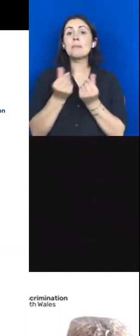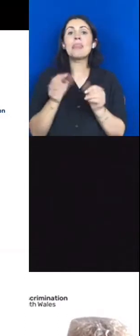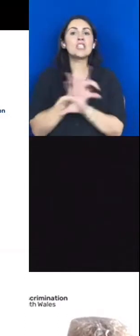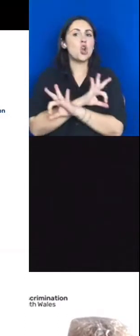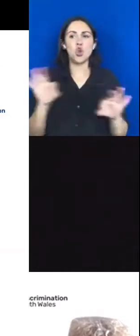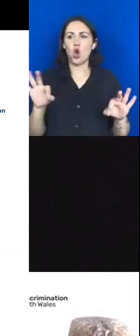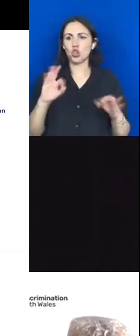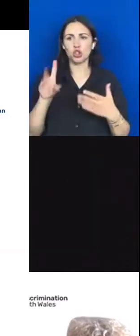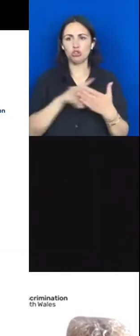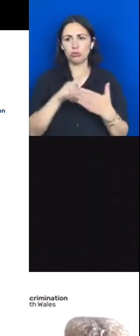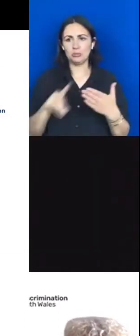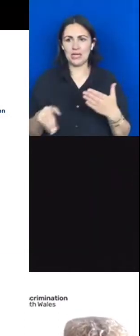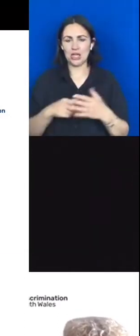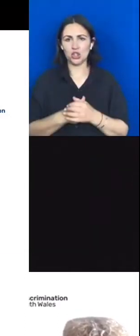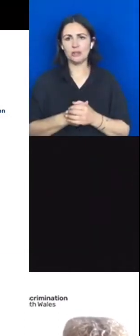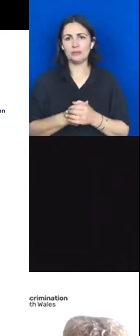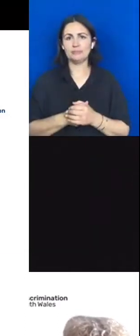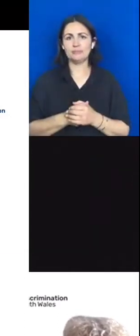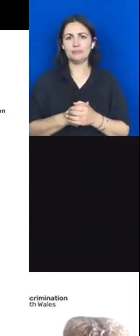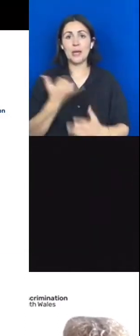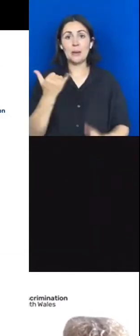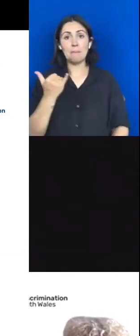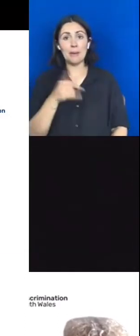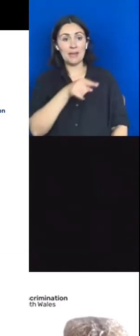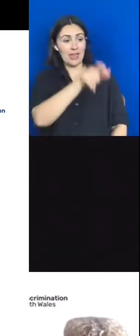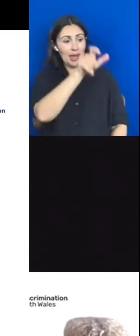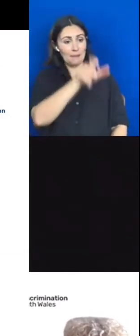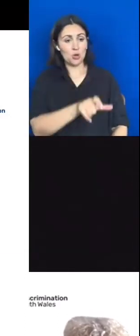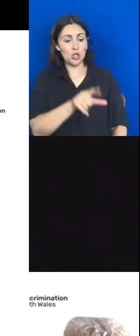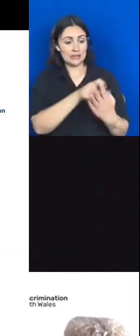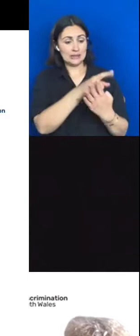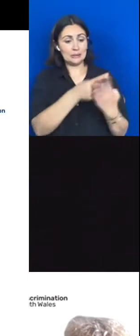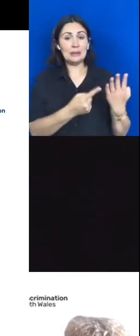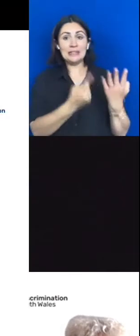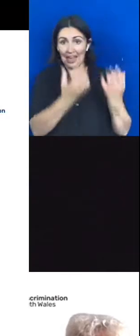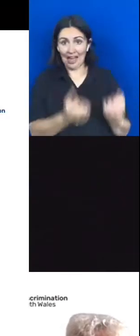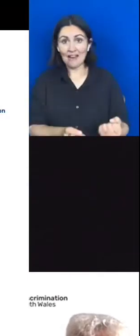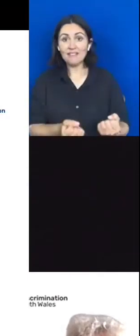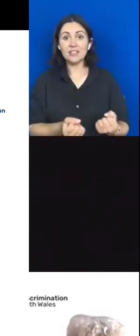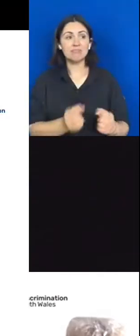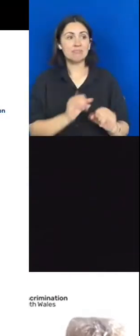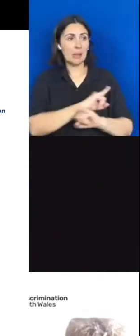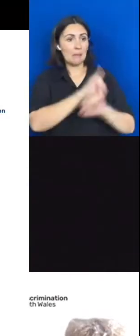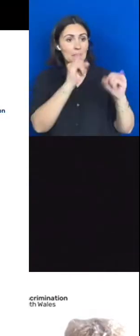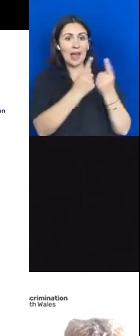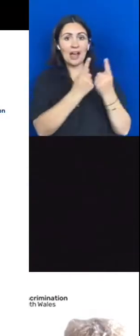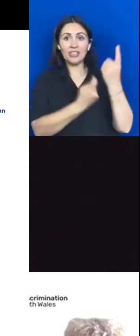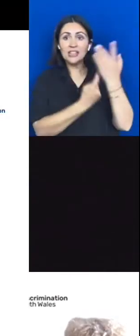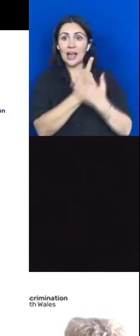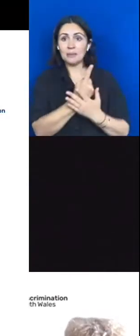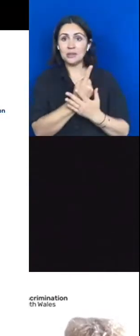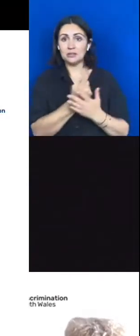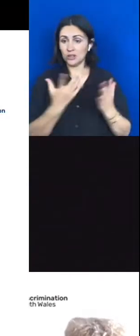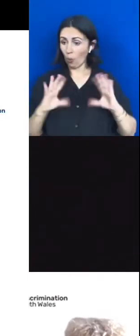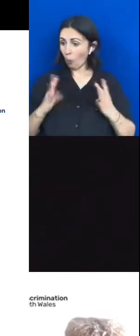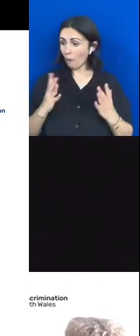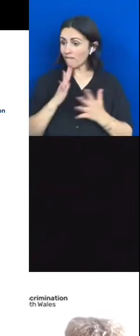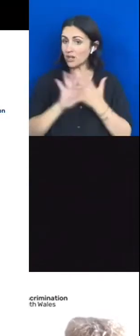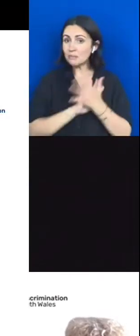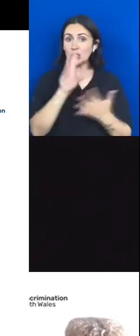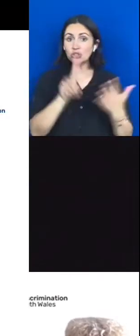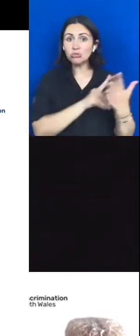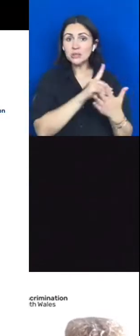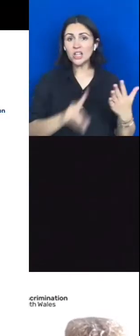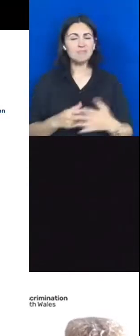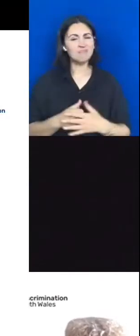Just because a person has a disability and something bad happened to them doesn't mean that they were discriminated against.